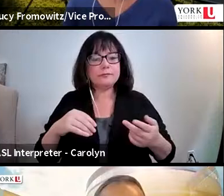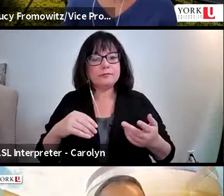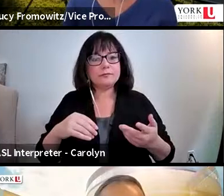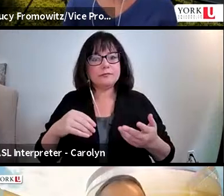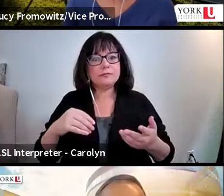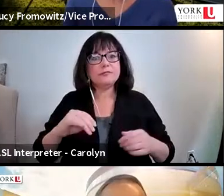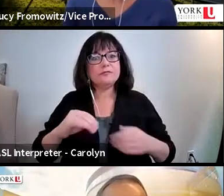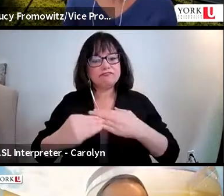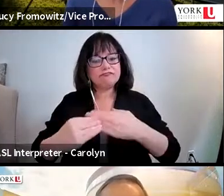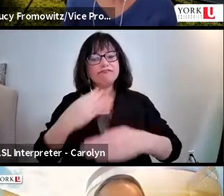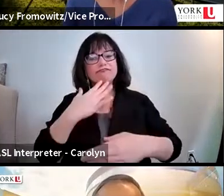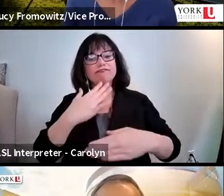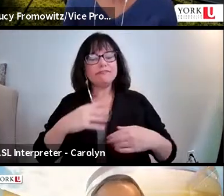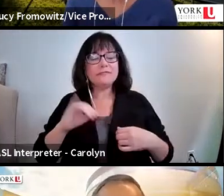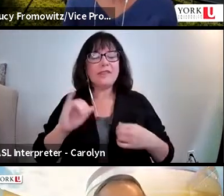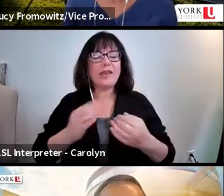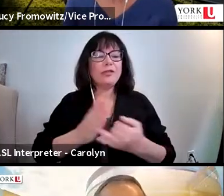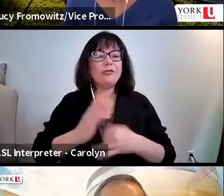undertaking.